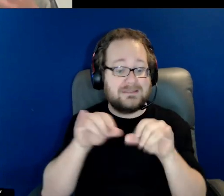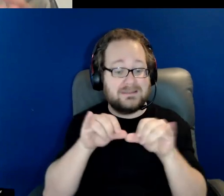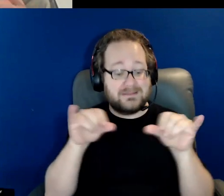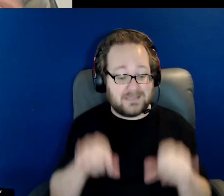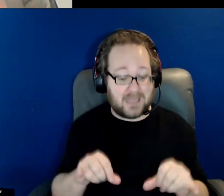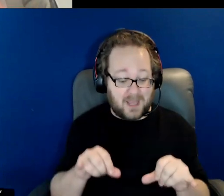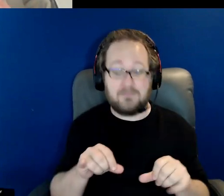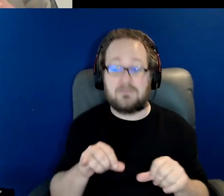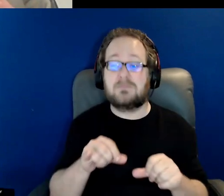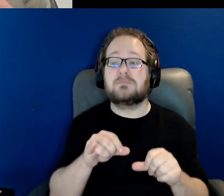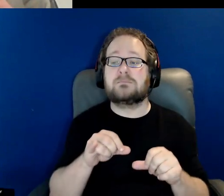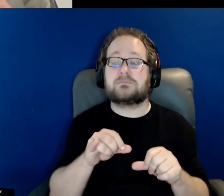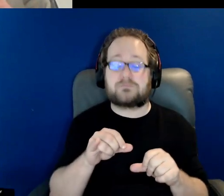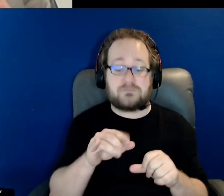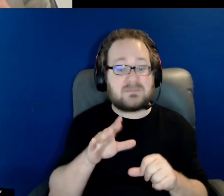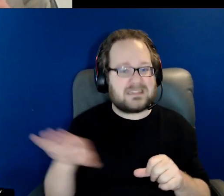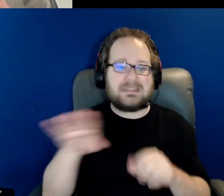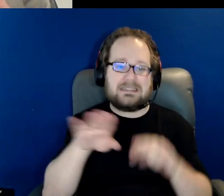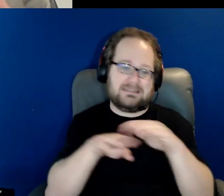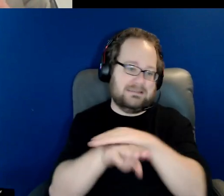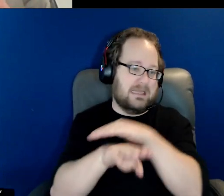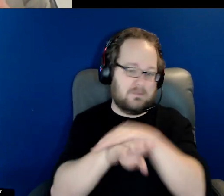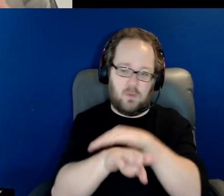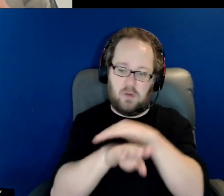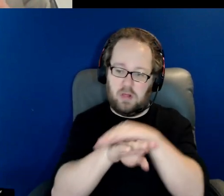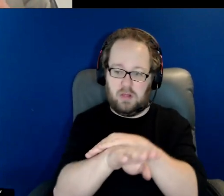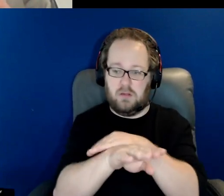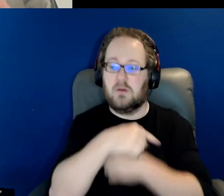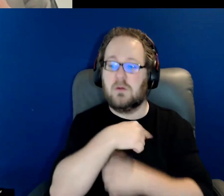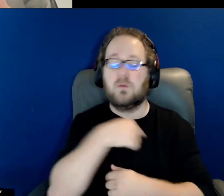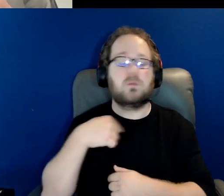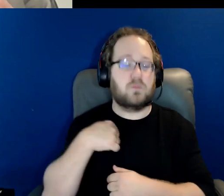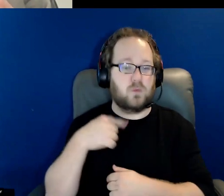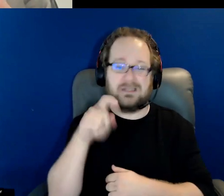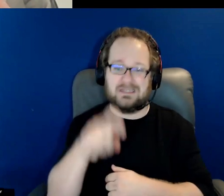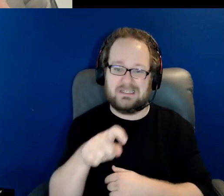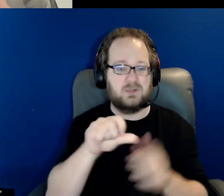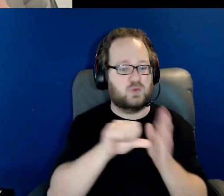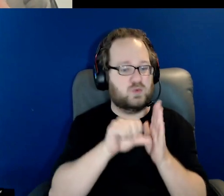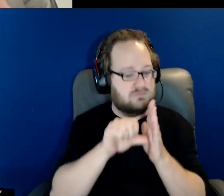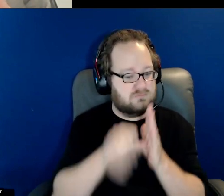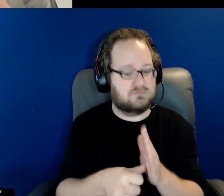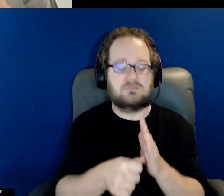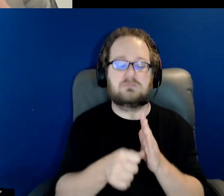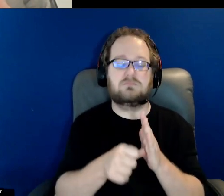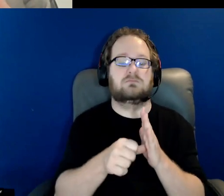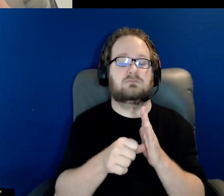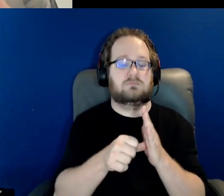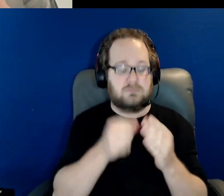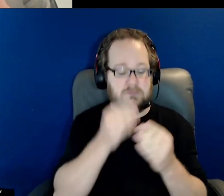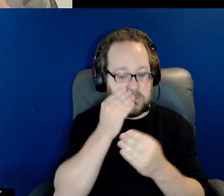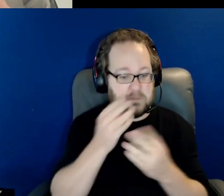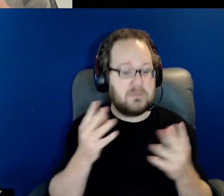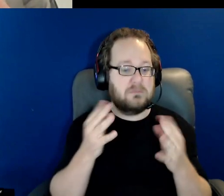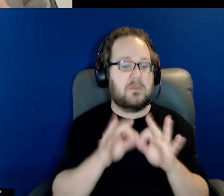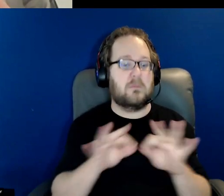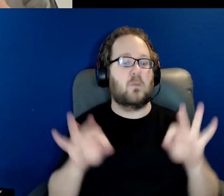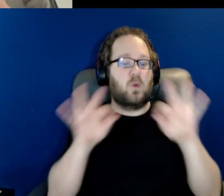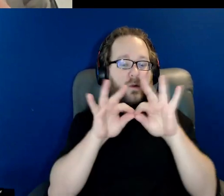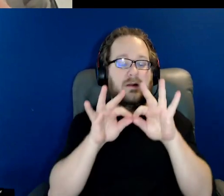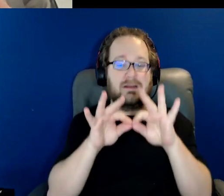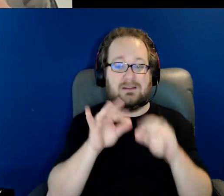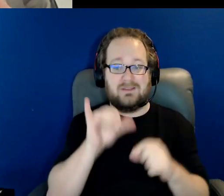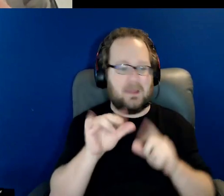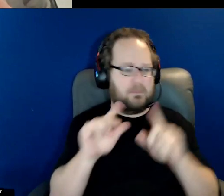it's accessible. We really need to ensure that individuals from all walks of life, but especially those